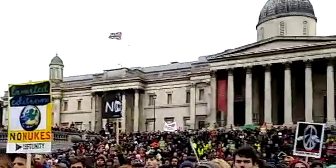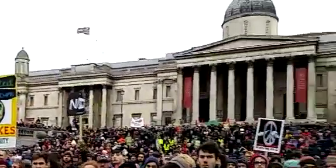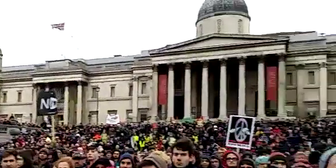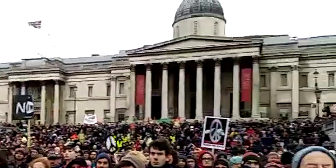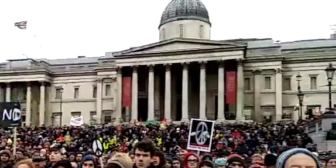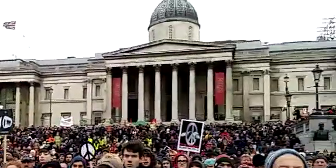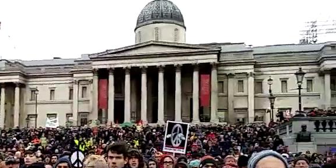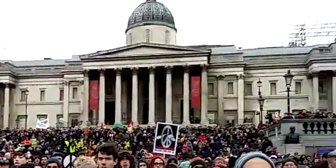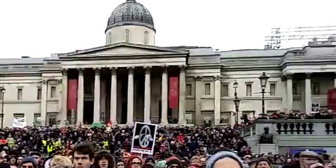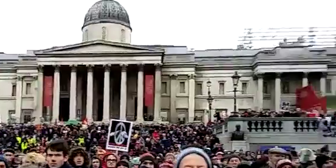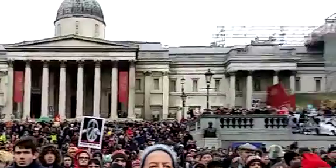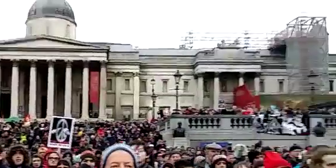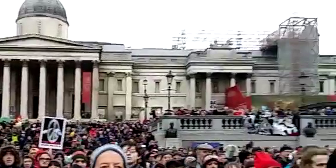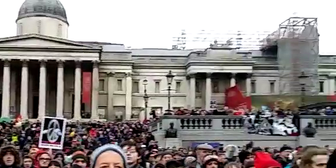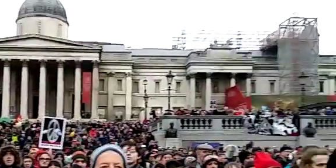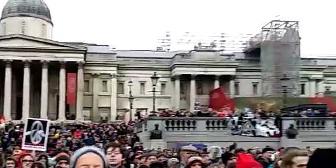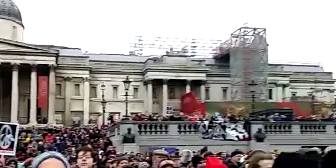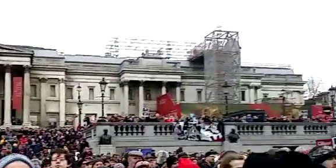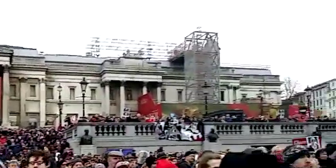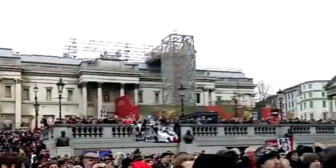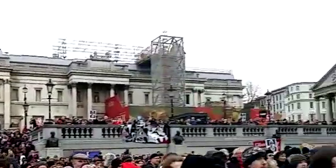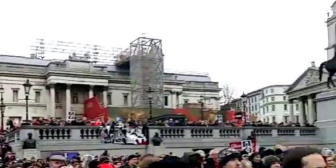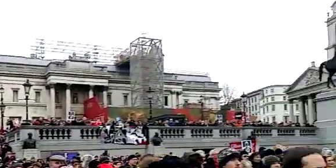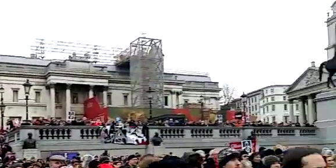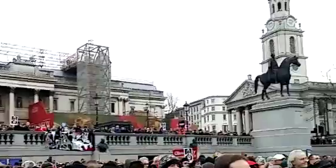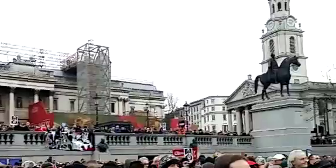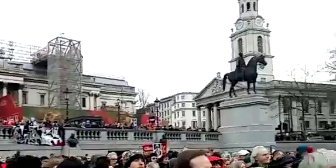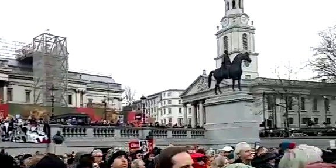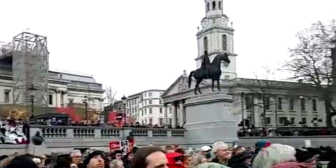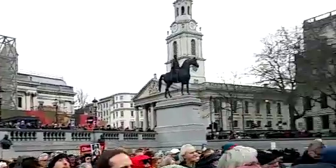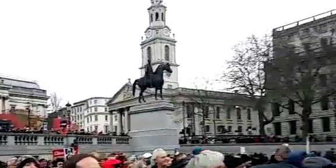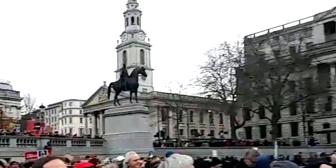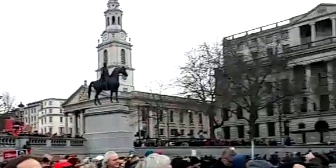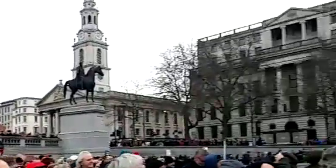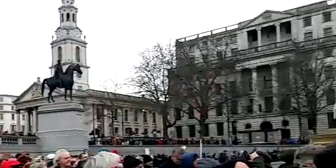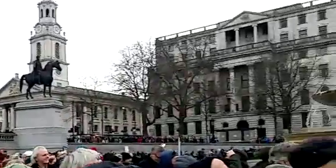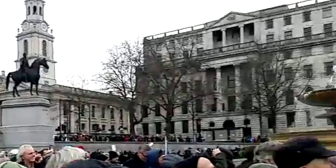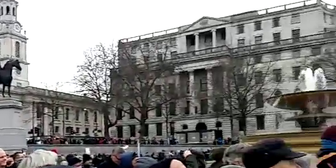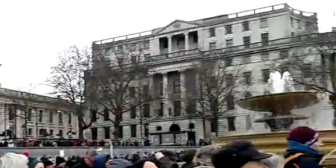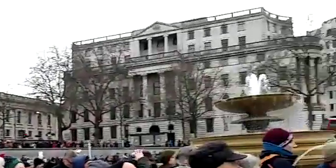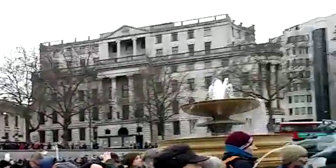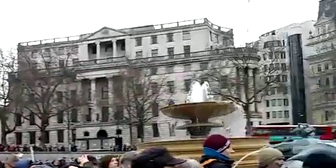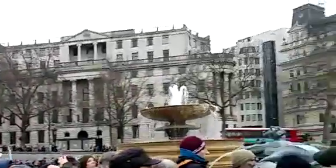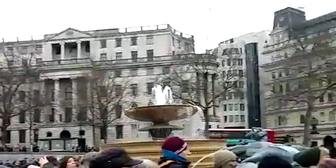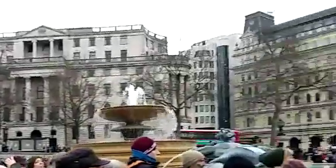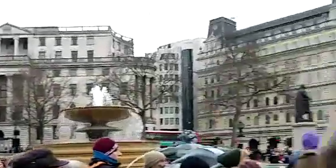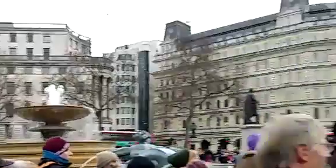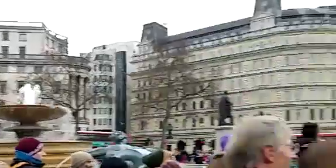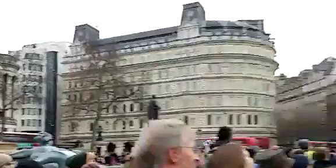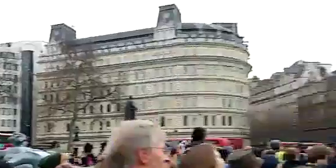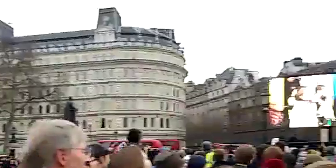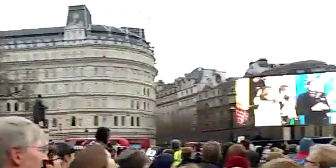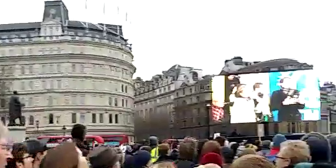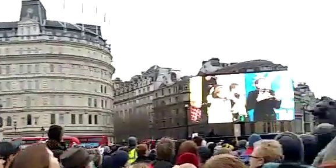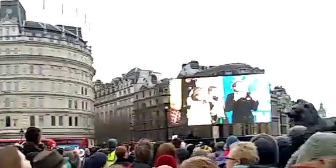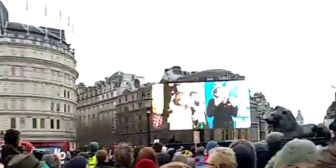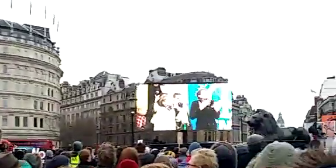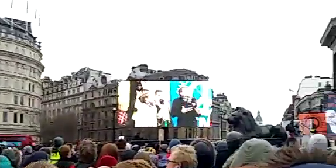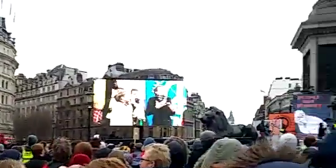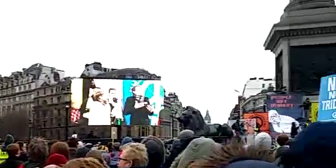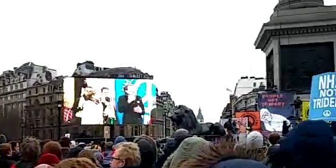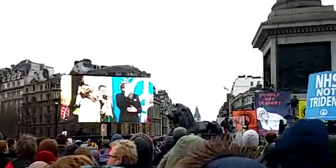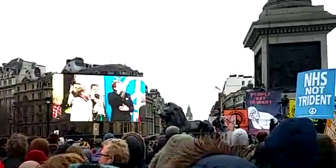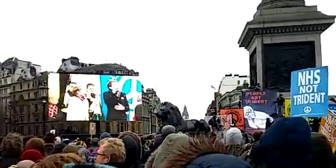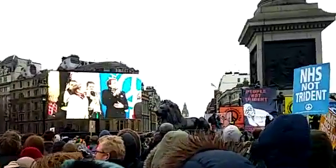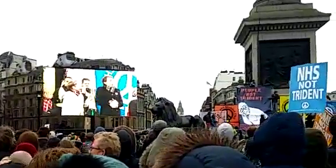Thank you very much indeed, Rainer. And now I'm hoping the person I'm about to